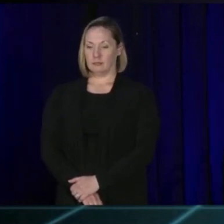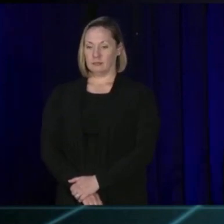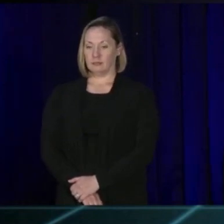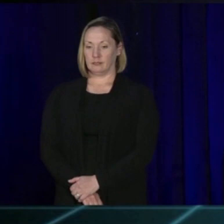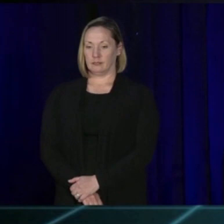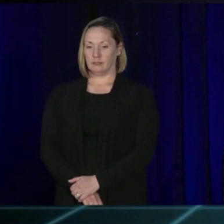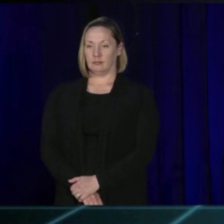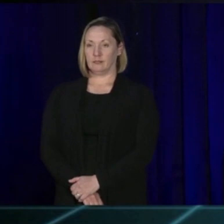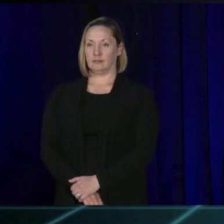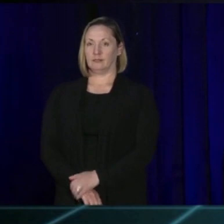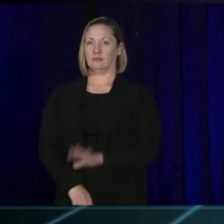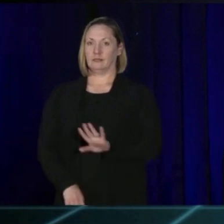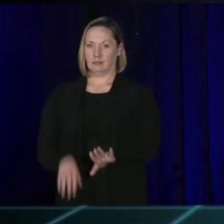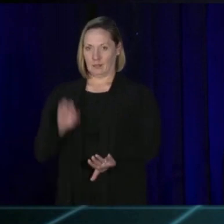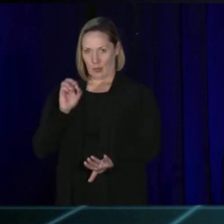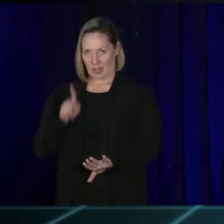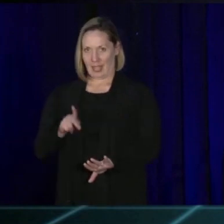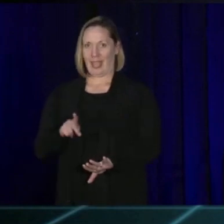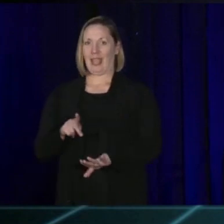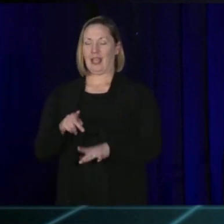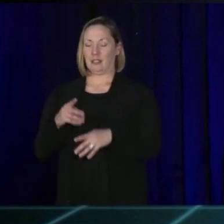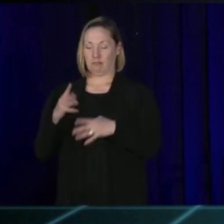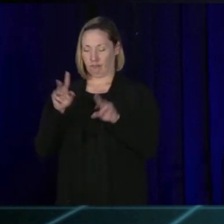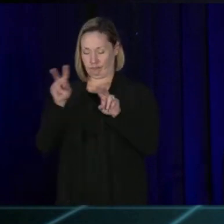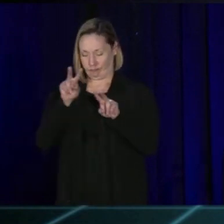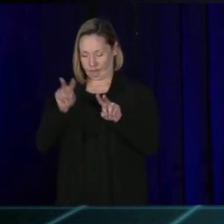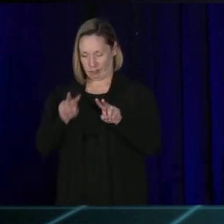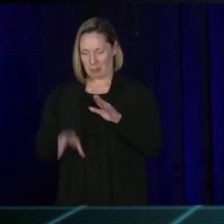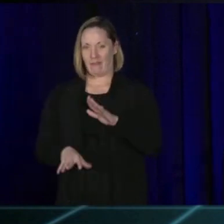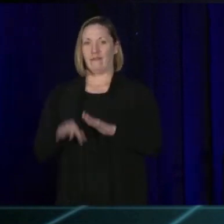Okay, let me find where we were, and I will restart it.